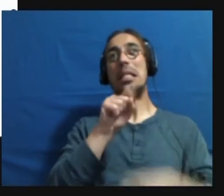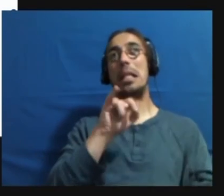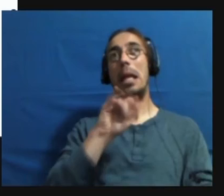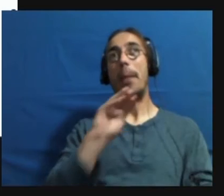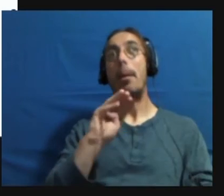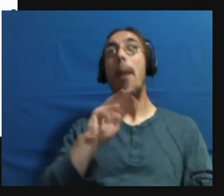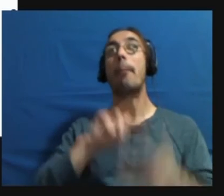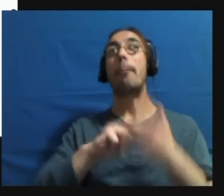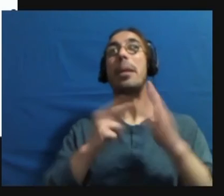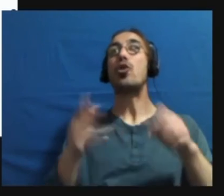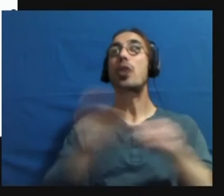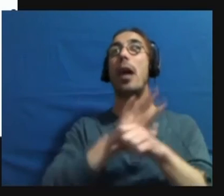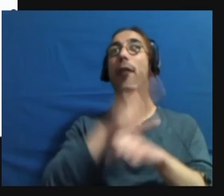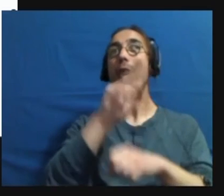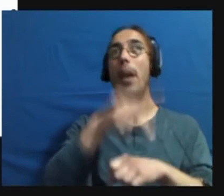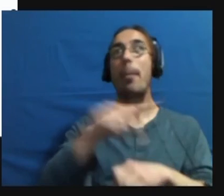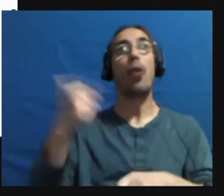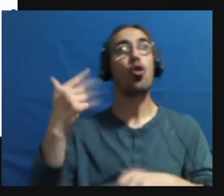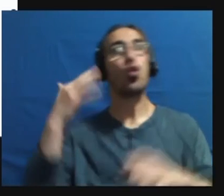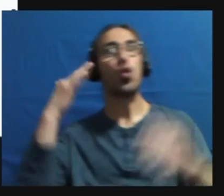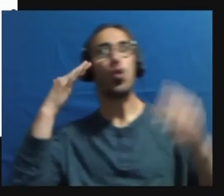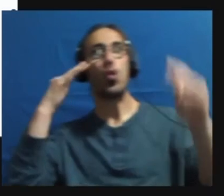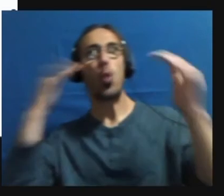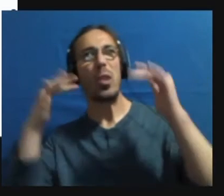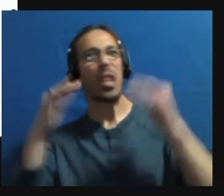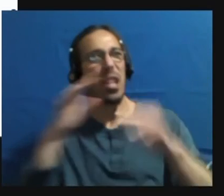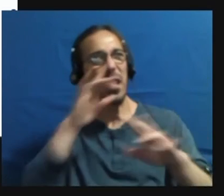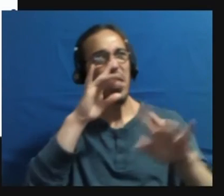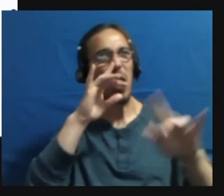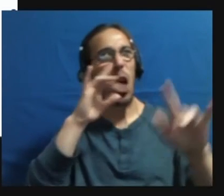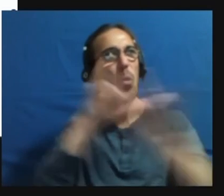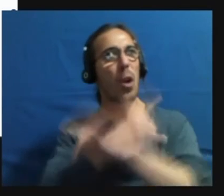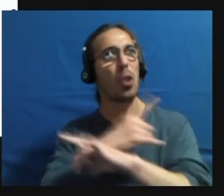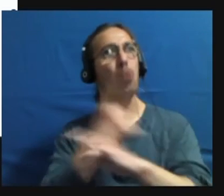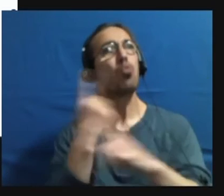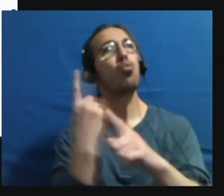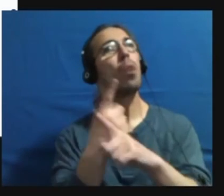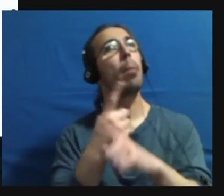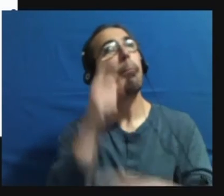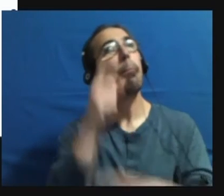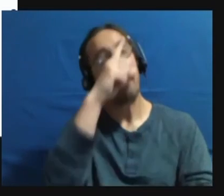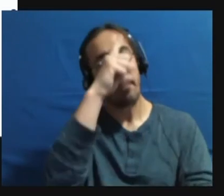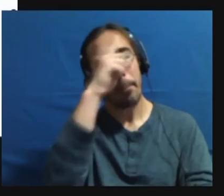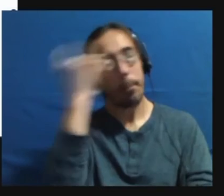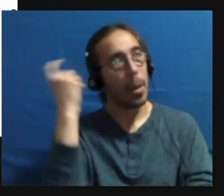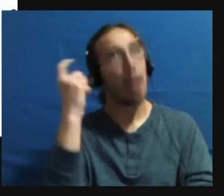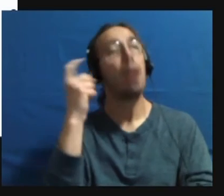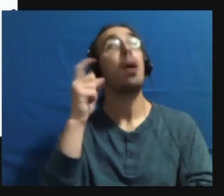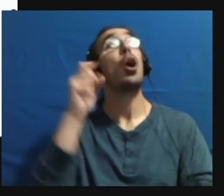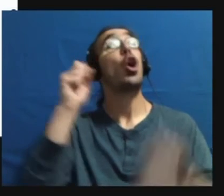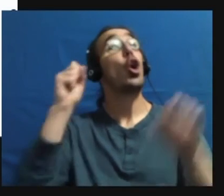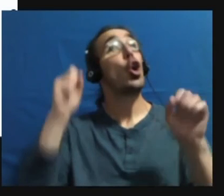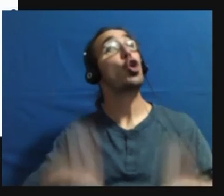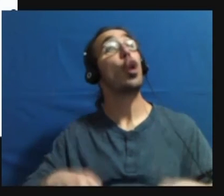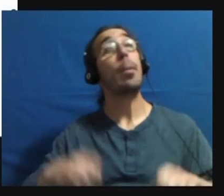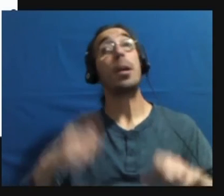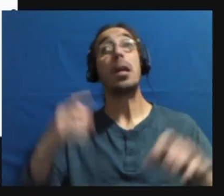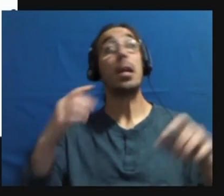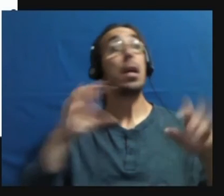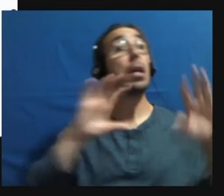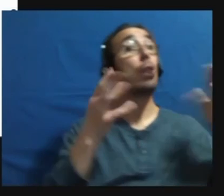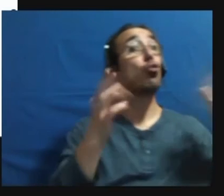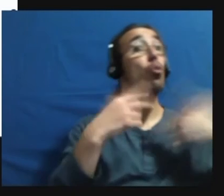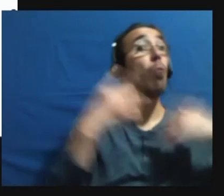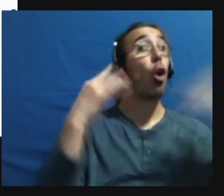other noises. It's like kind of ironic, right? Because there could be a noisy classroom and then a child starts